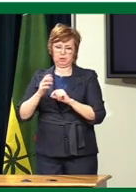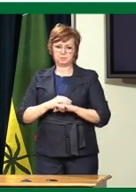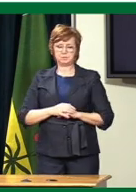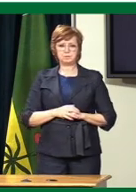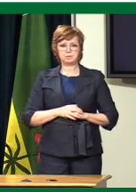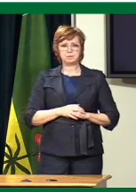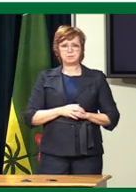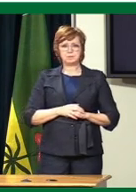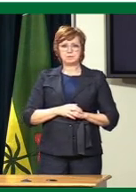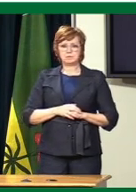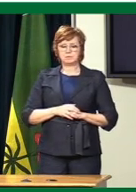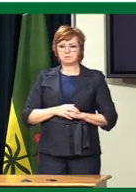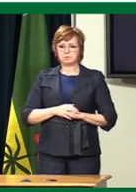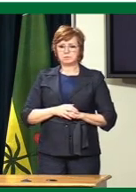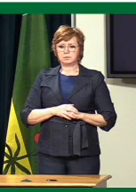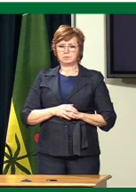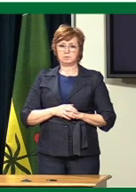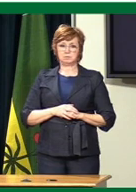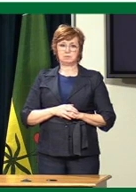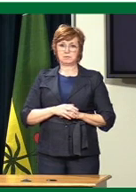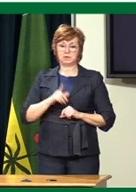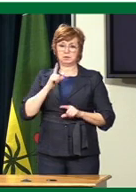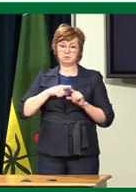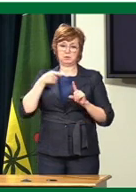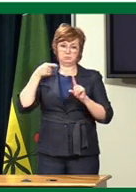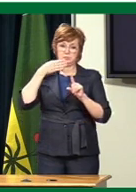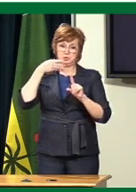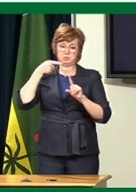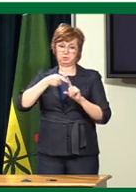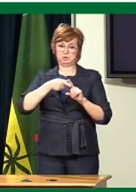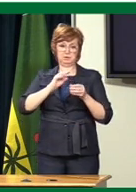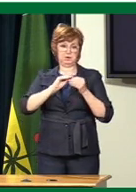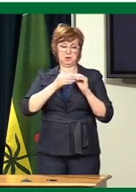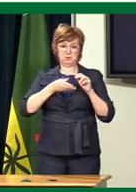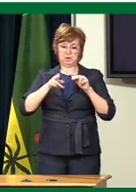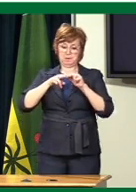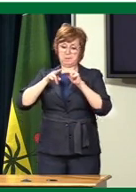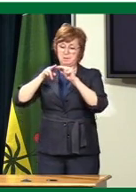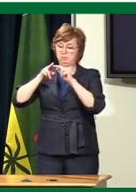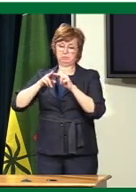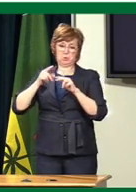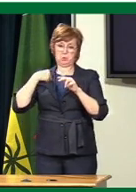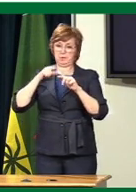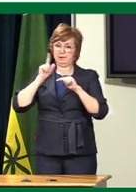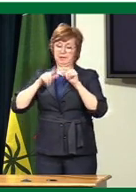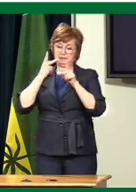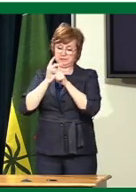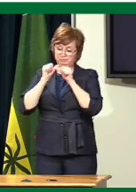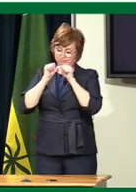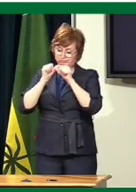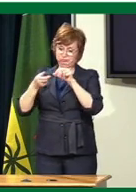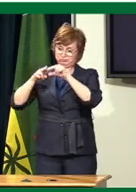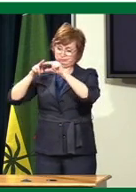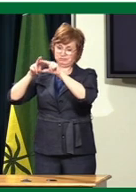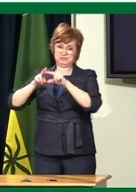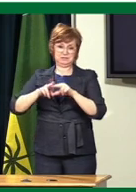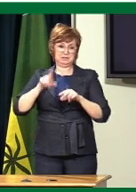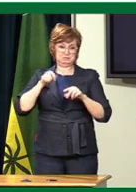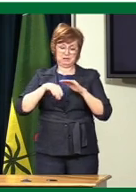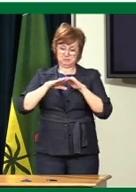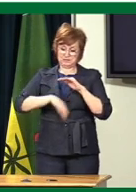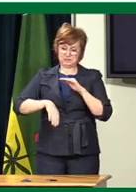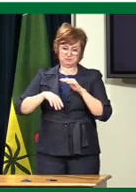are unsustainable. They are leading us into dangerous territory. And if our case numbers don't stabilize over the next 2